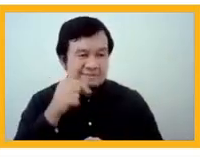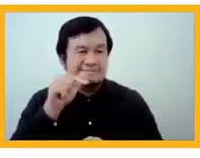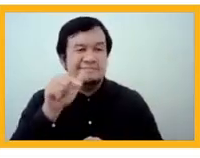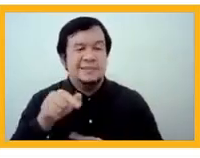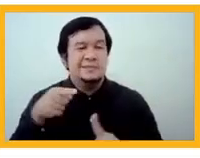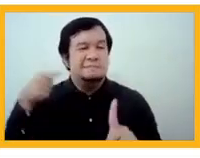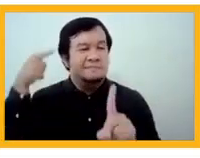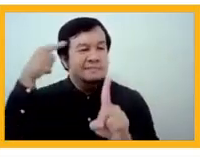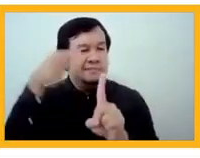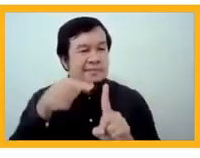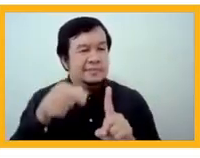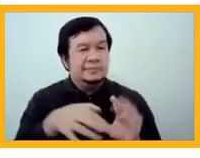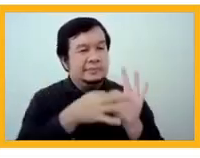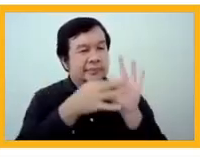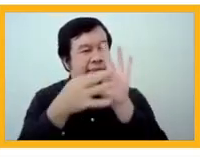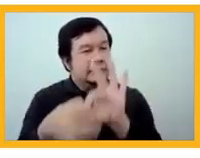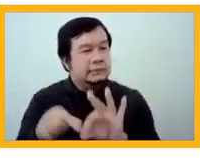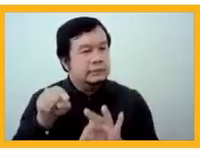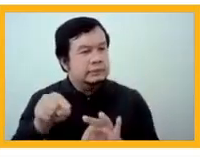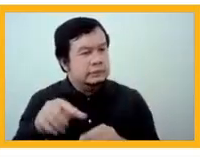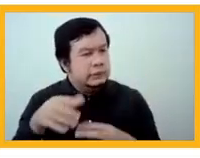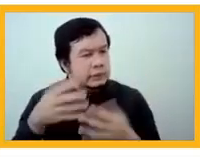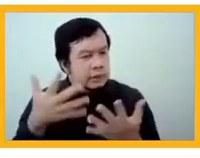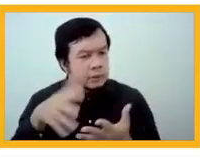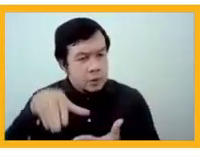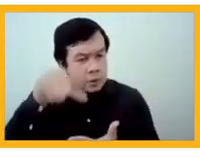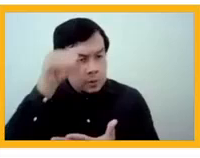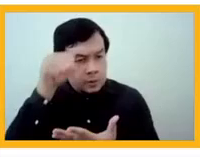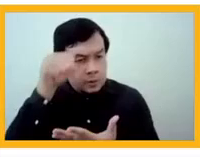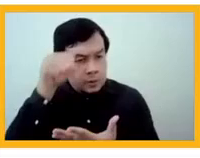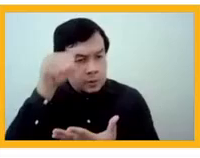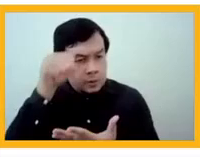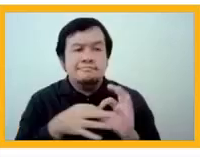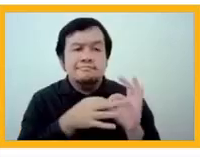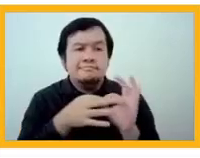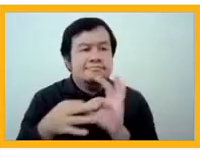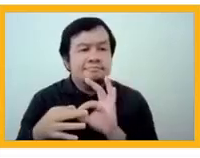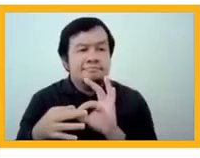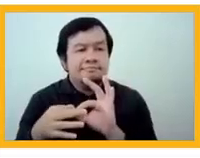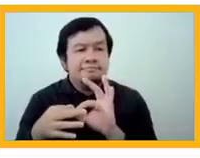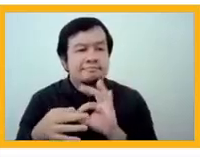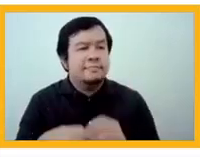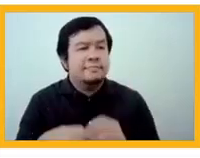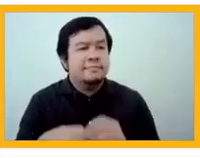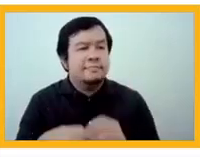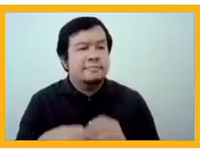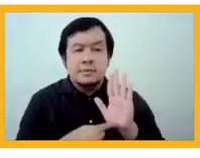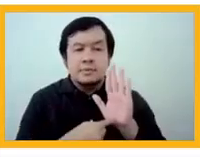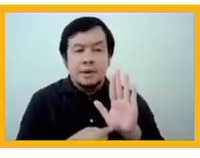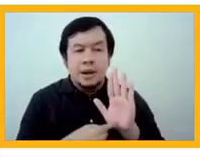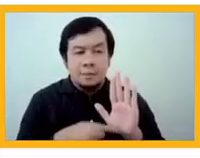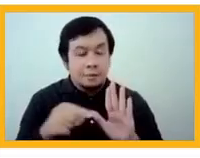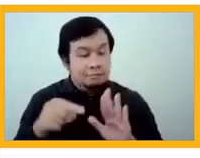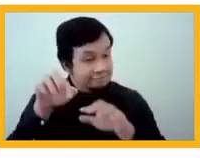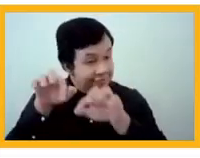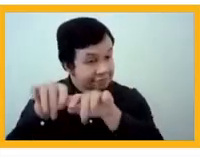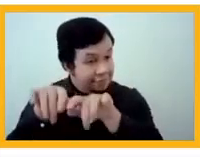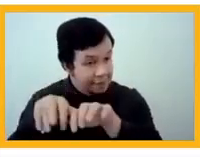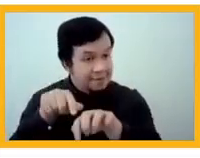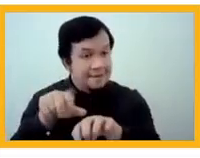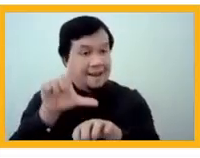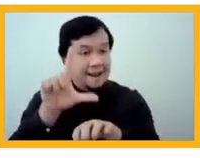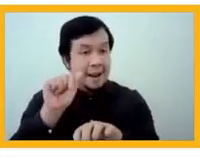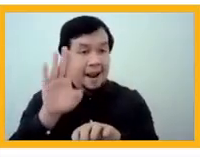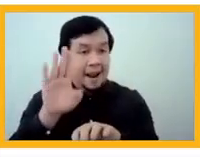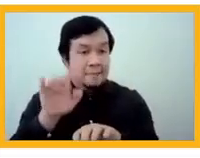learning outcomes. So, you know, from an example of a computer lab in the state of Rajasthan where I went there, you saw that there was this budget, this computer lab was